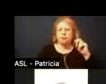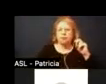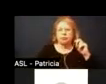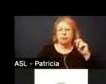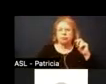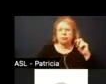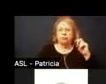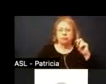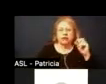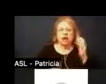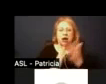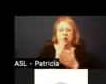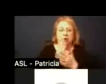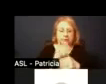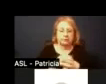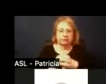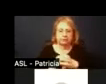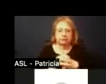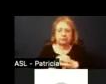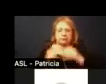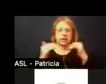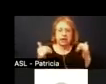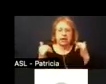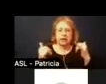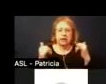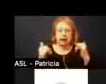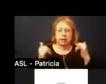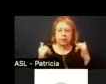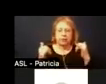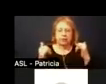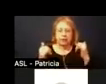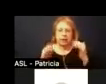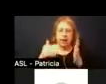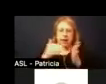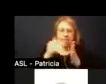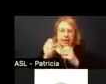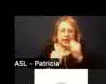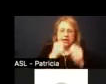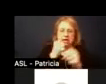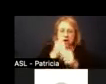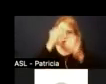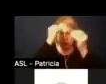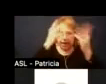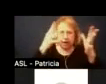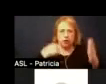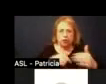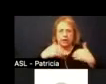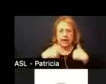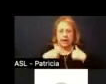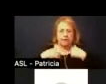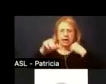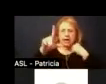all right then we're going to turn now to the mid-year data that we have um our literacy